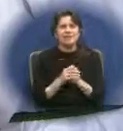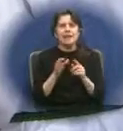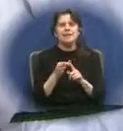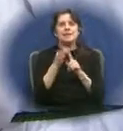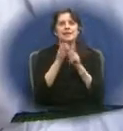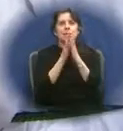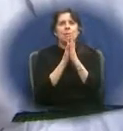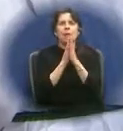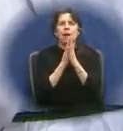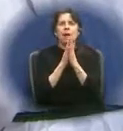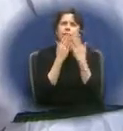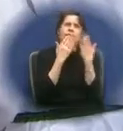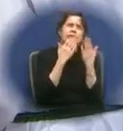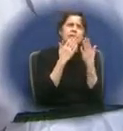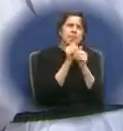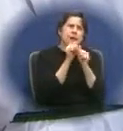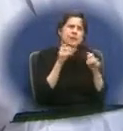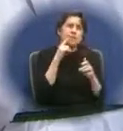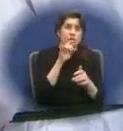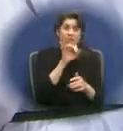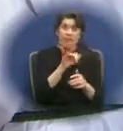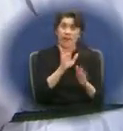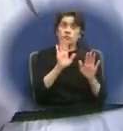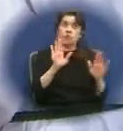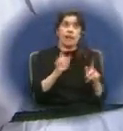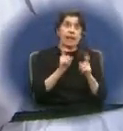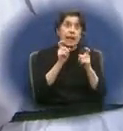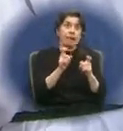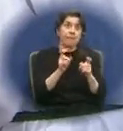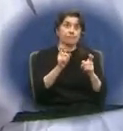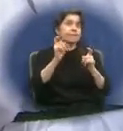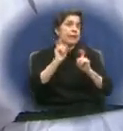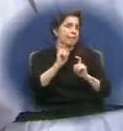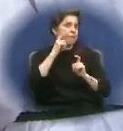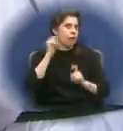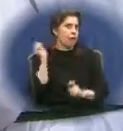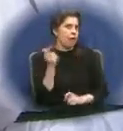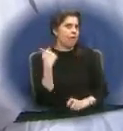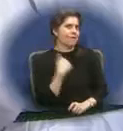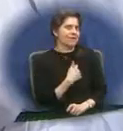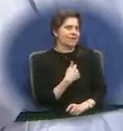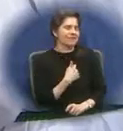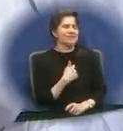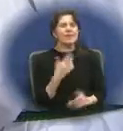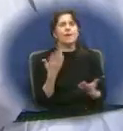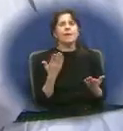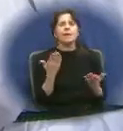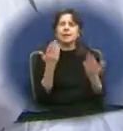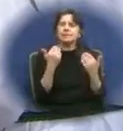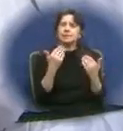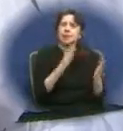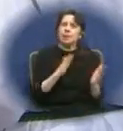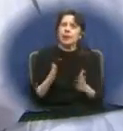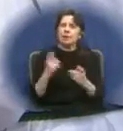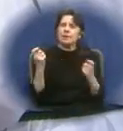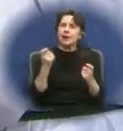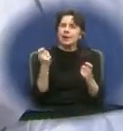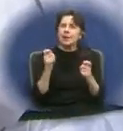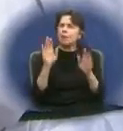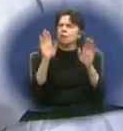of gratitude and blessing for this great gift for all of us. So let us prepare to celebrate this sacred liturgy. As